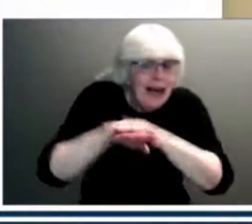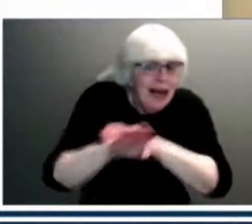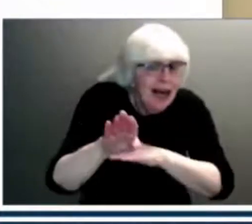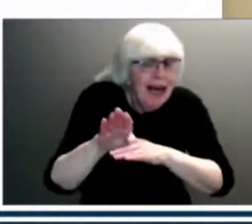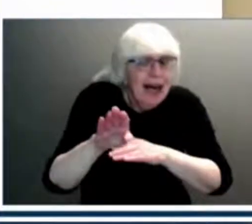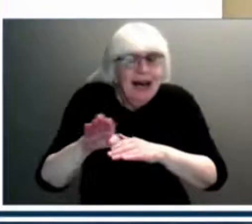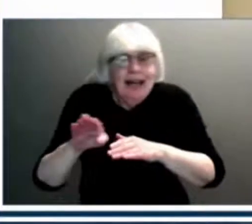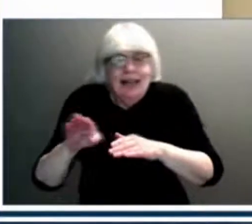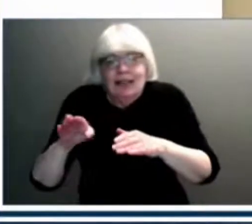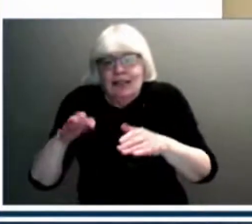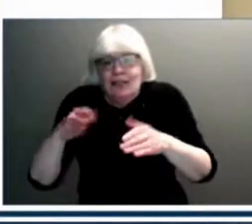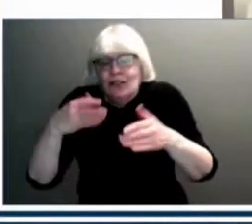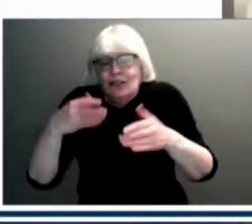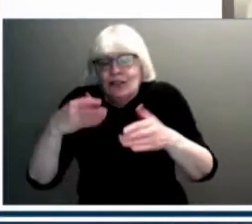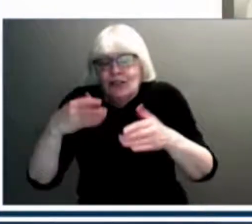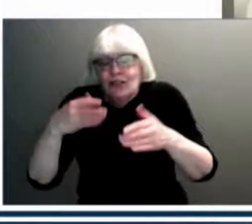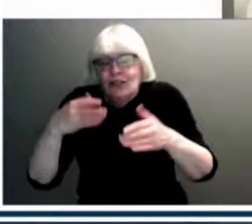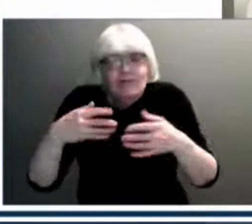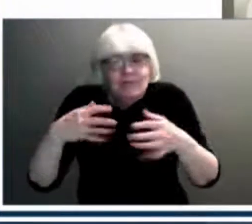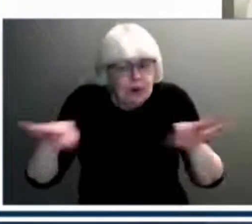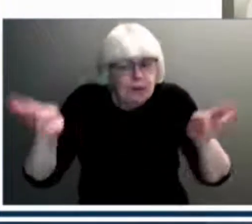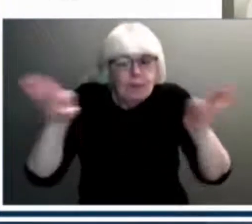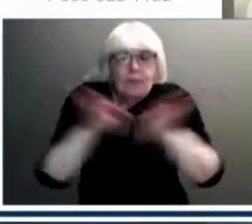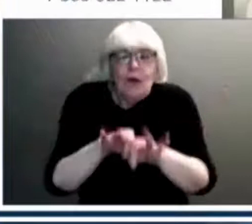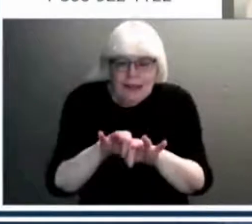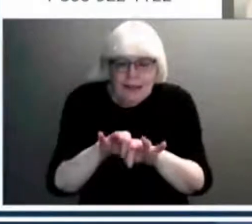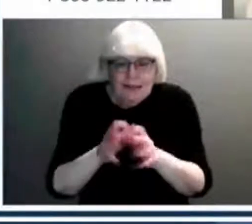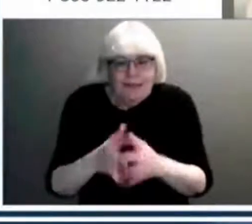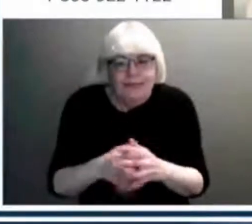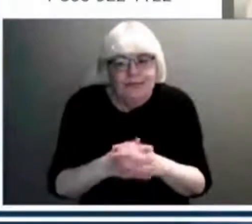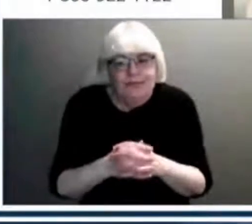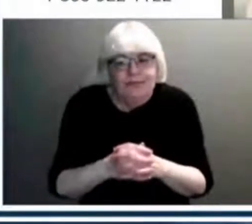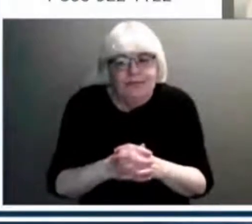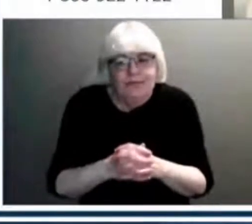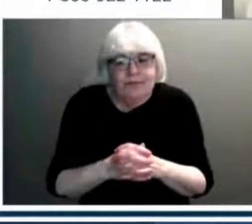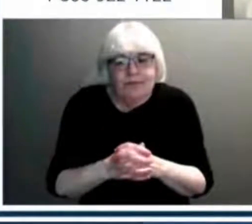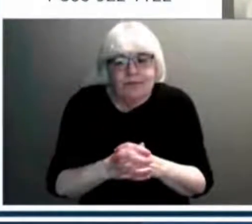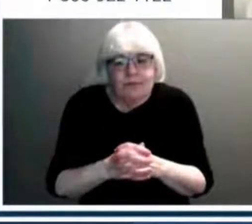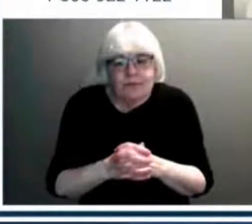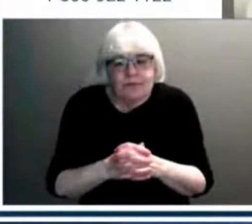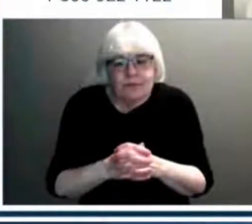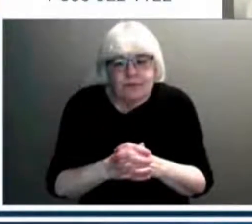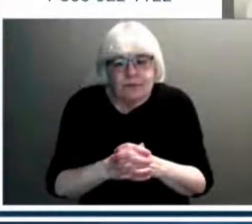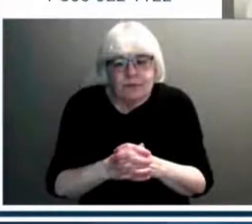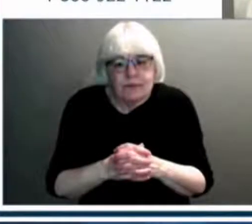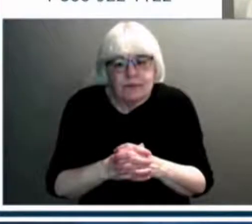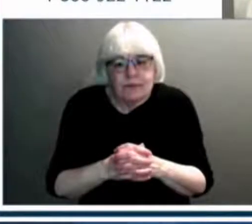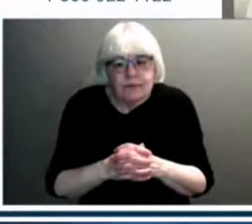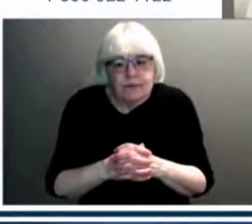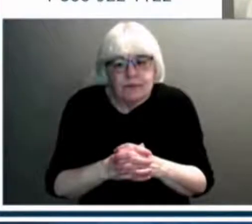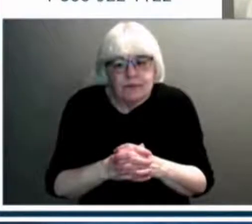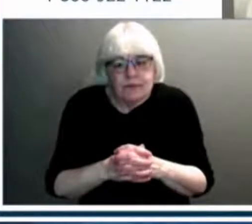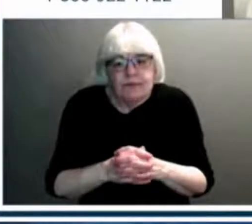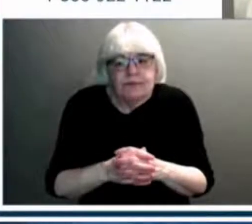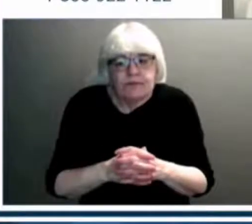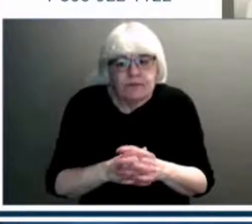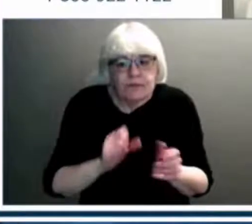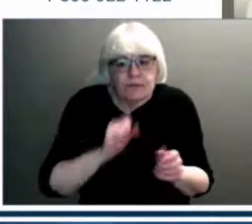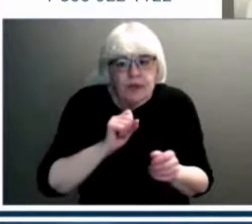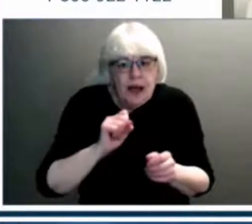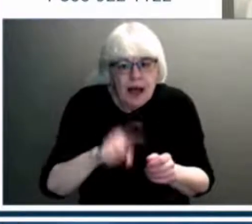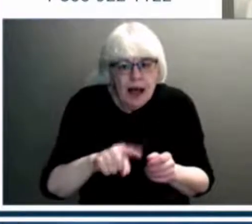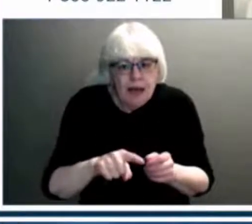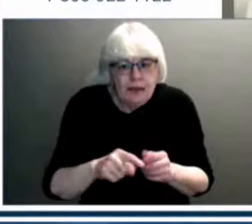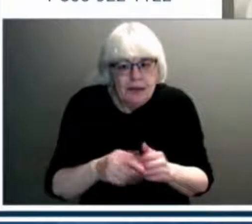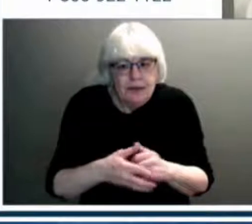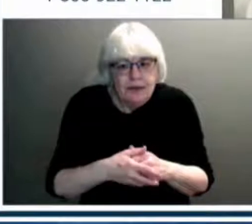you're using. Go ahead with your follow-up, Alicia. Thank you. This one's for the Premier. With Quebec looking